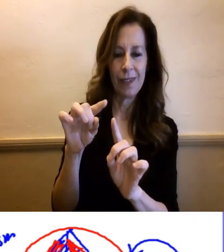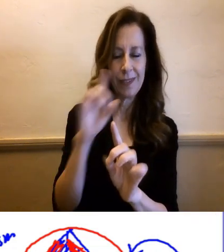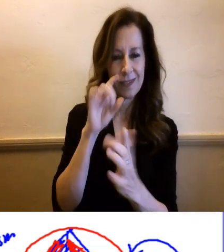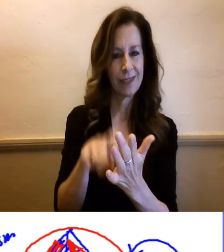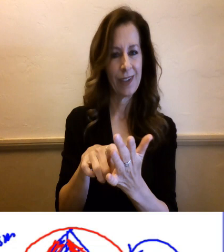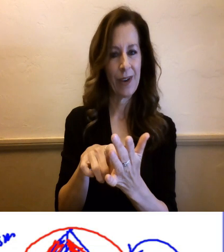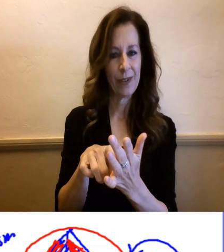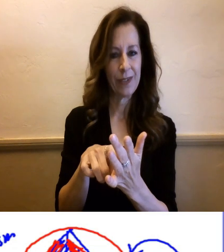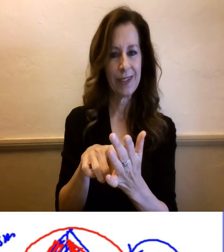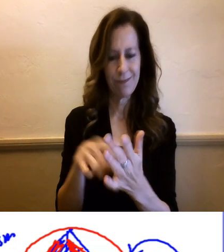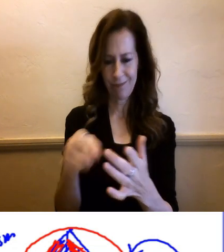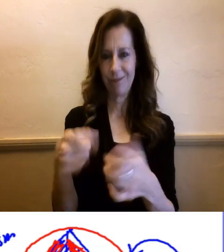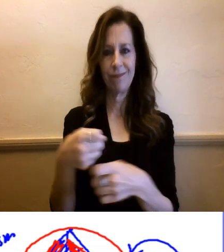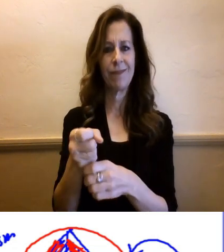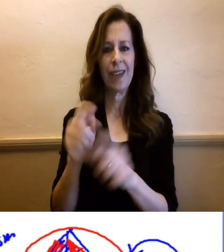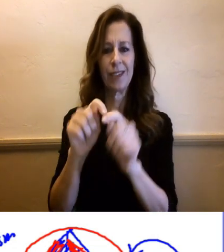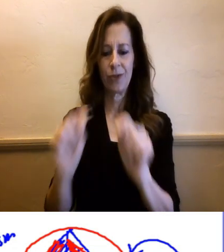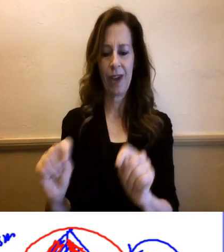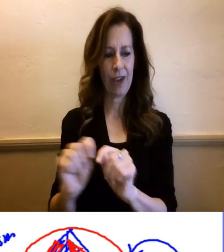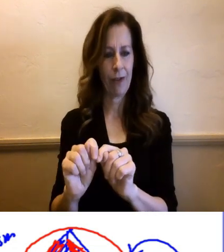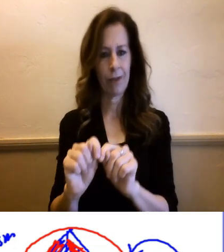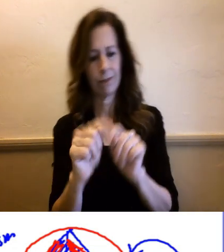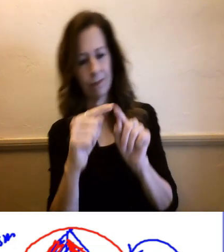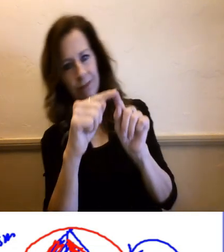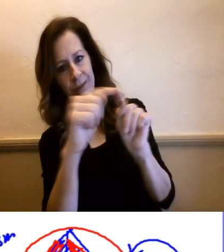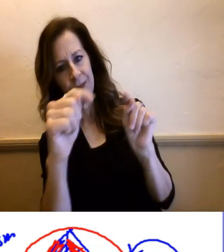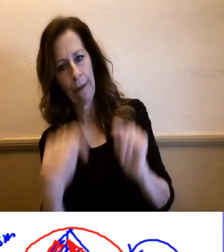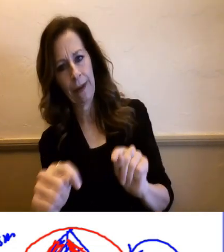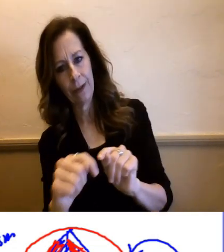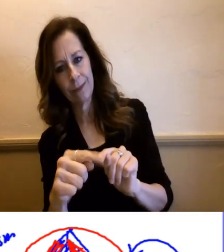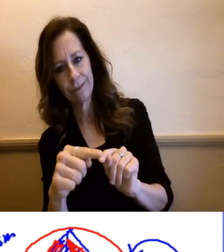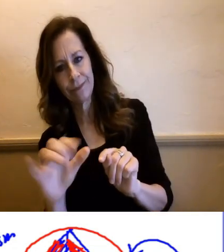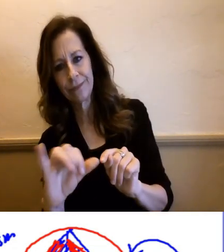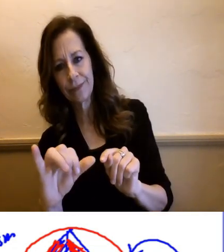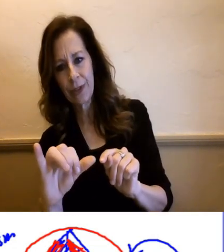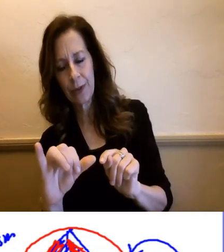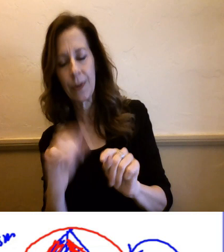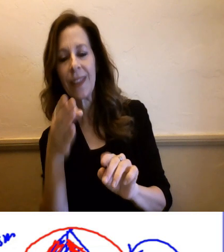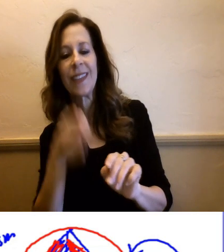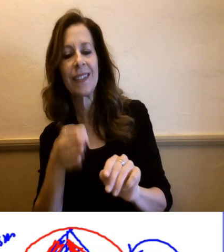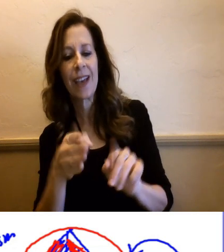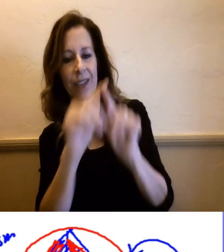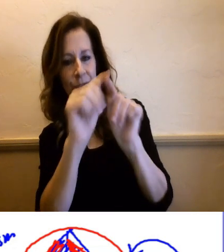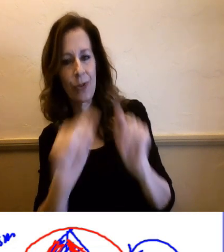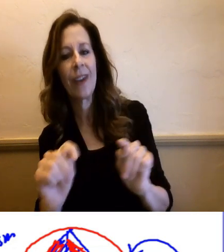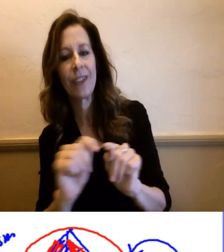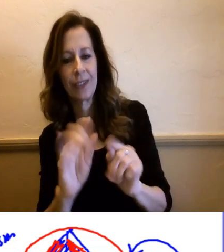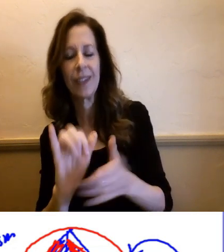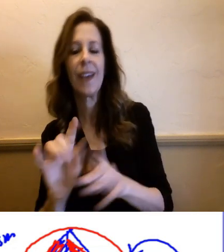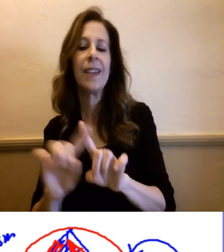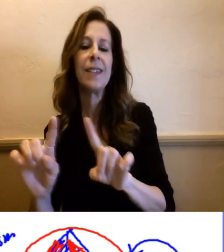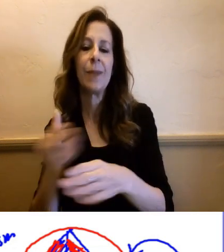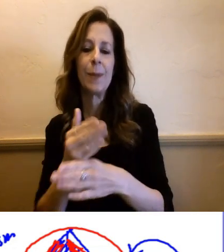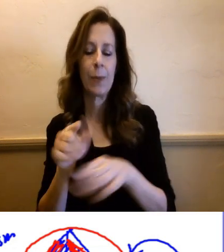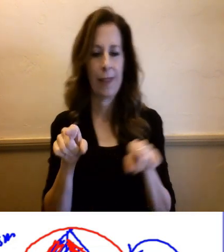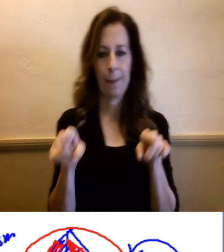point, look, it makes a triangle. Even on this side, it makes a triangle. Okay, so it has triangular sides. That's